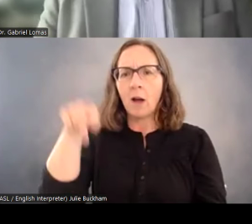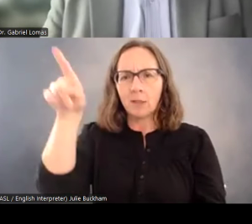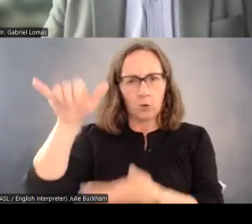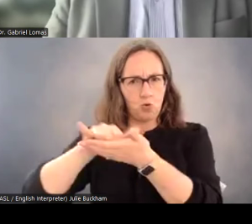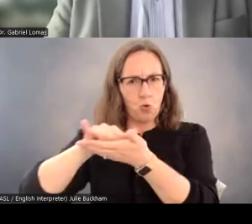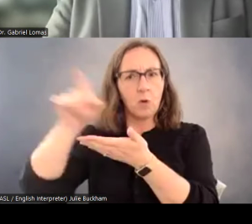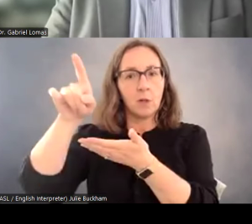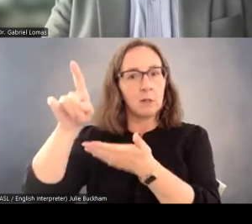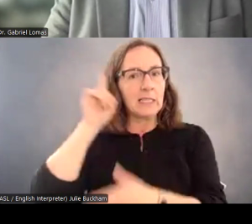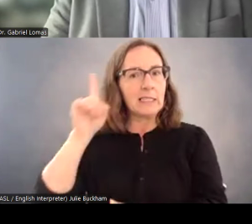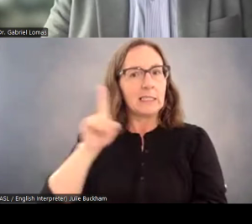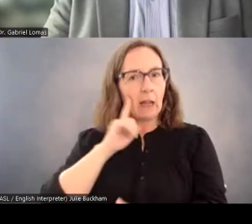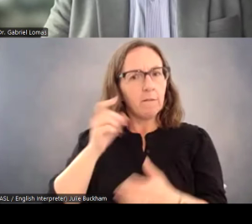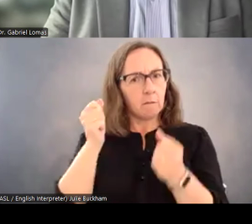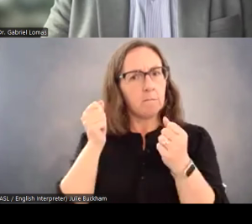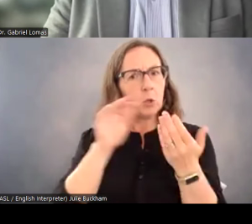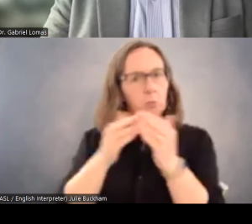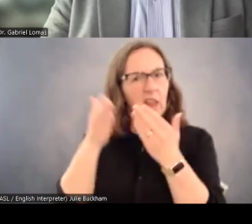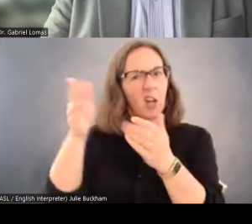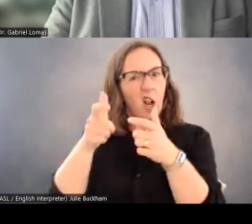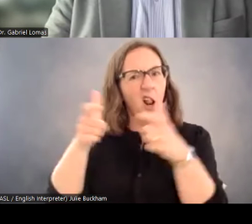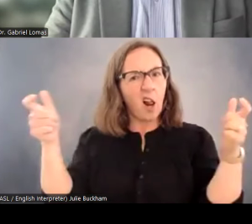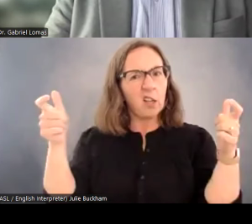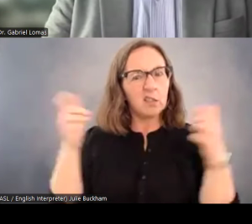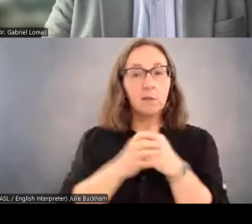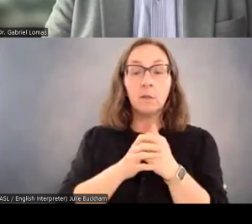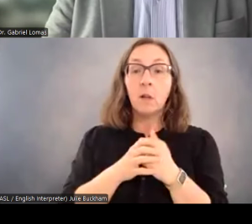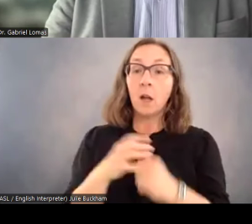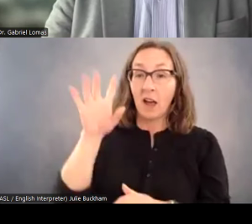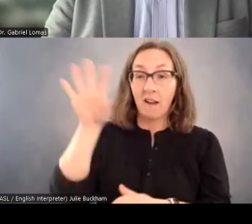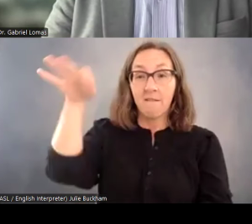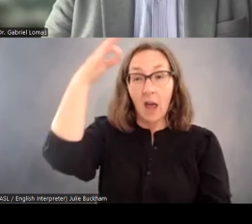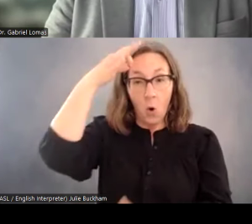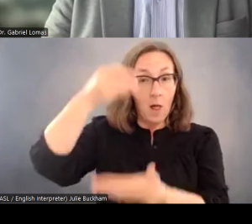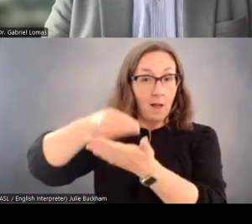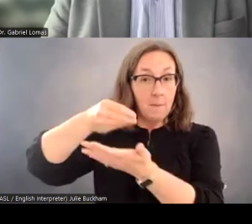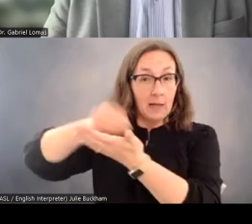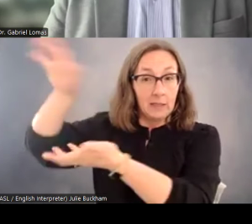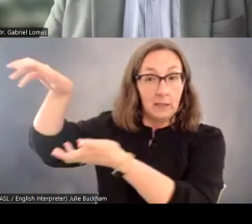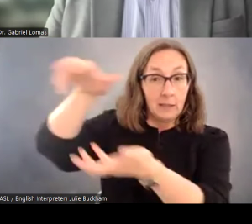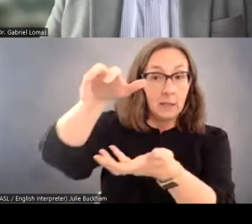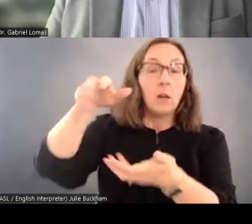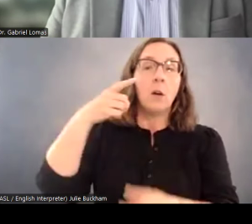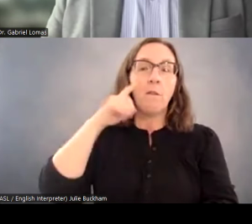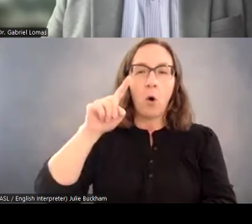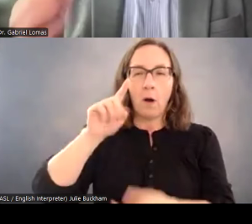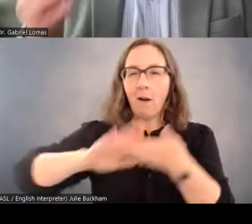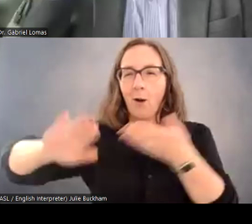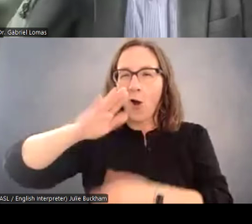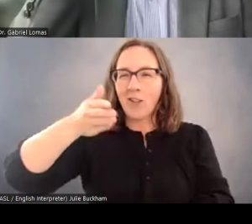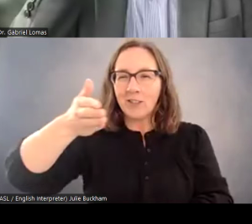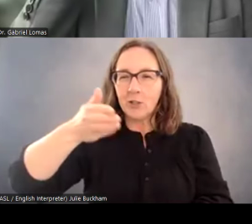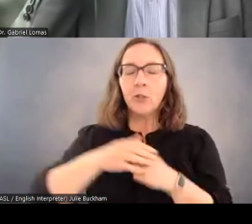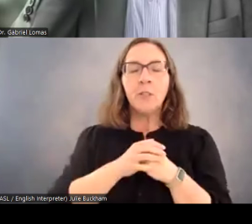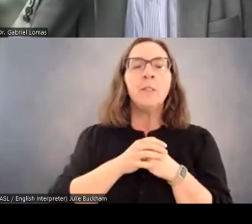very large deaf population. They have one of the federally funded programs post-secondary there. And